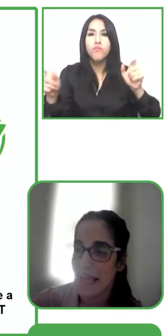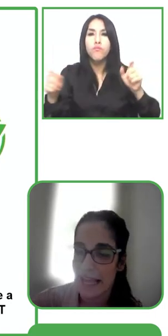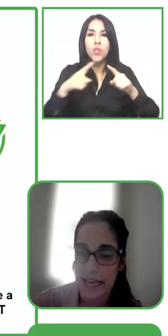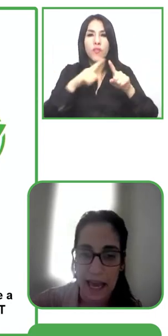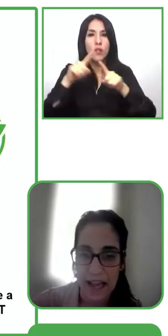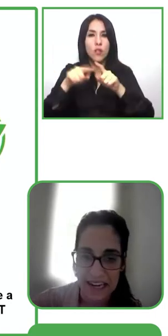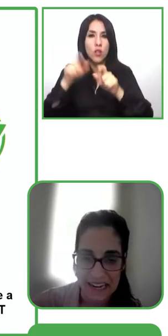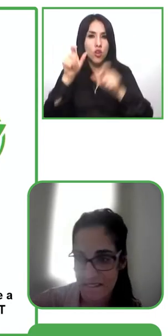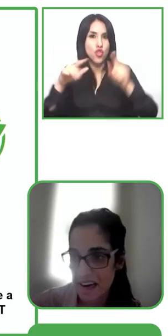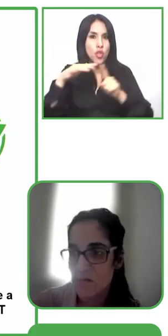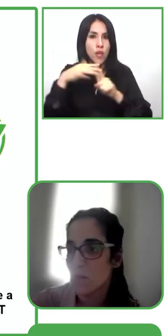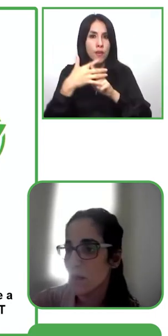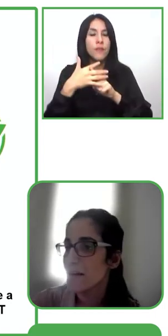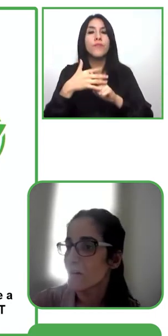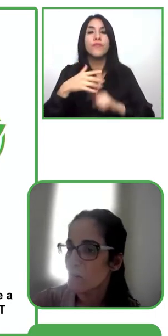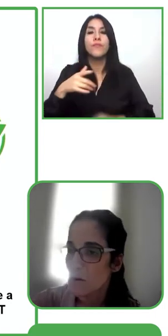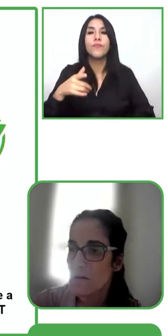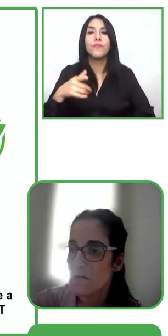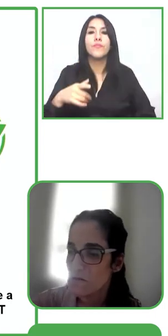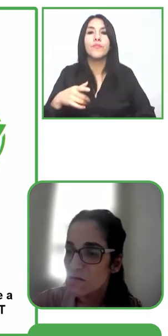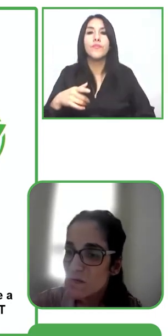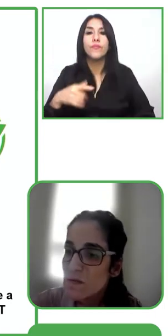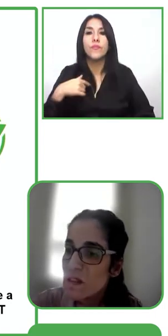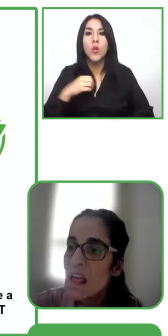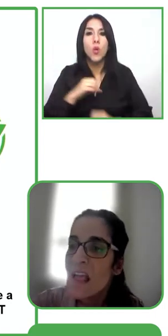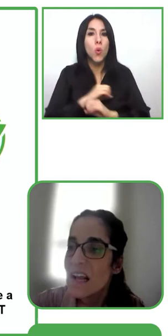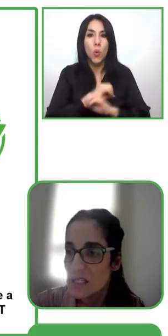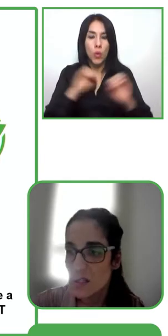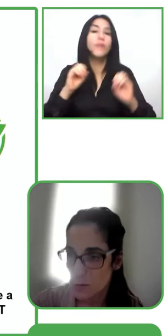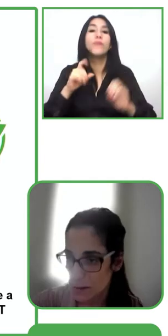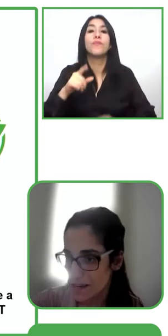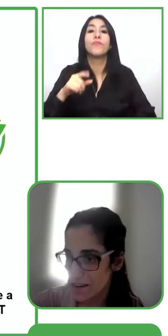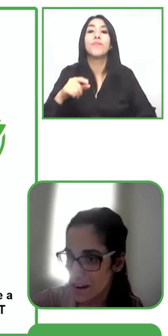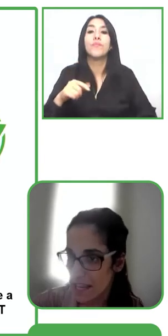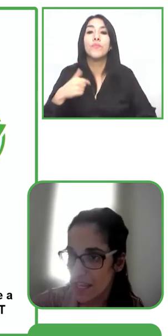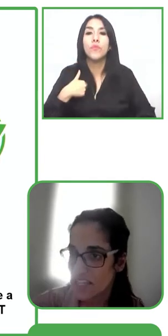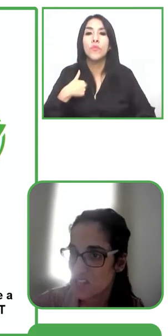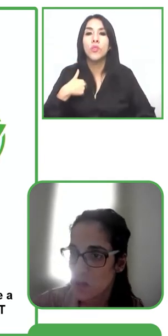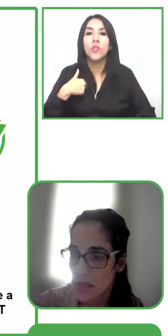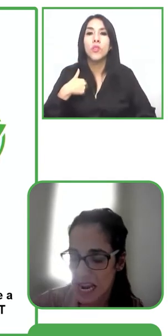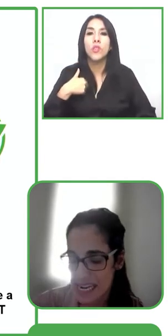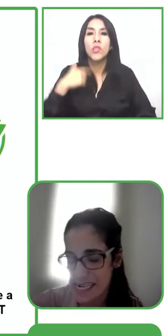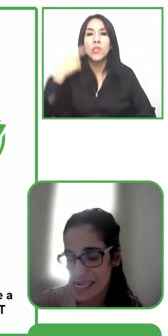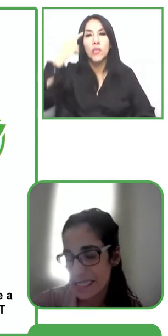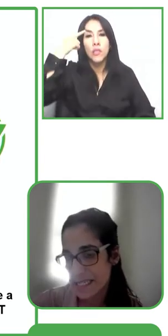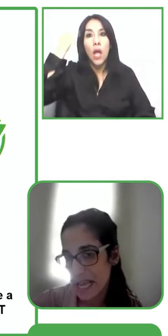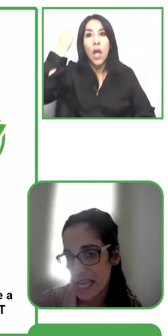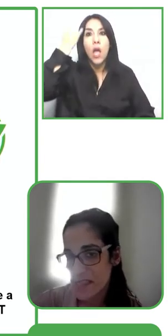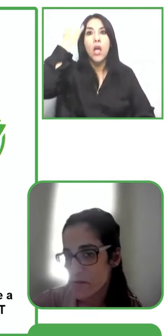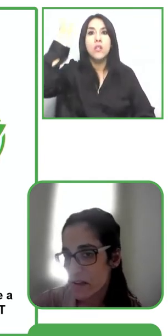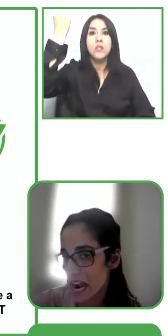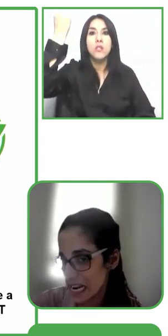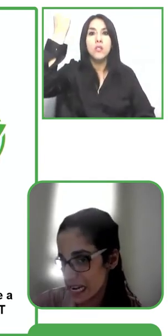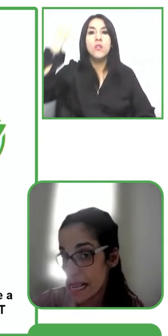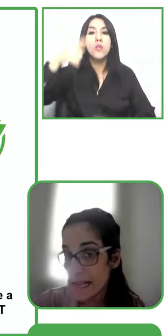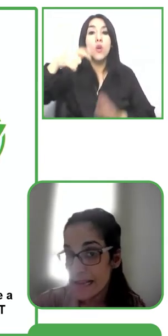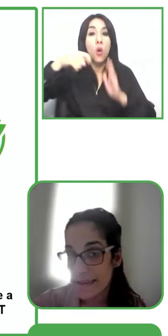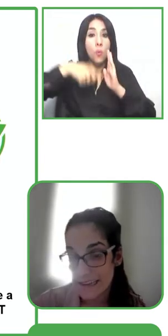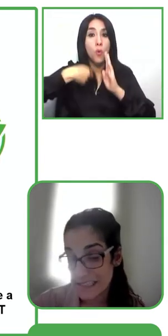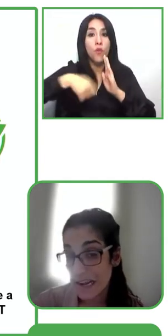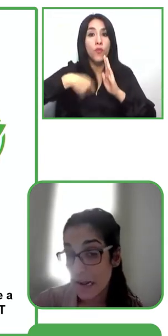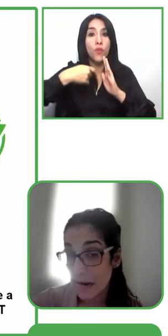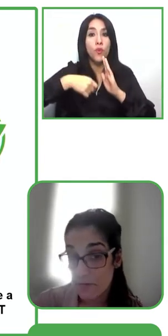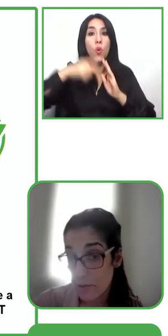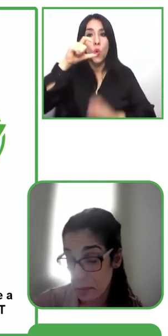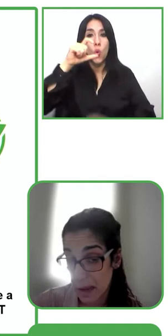business people would trust me with a job. So I had to record a video CV, a